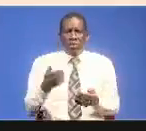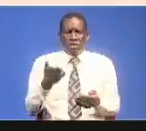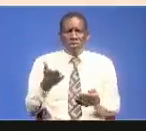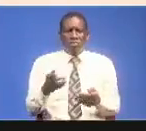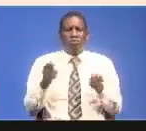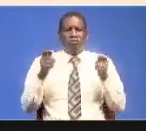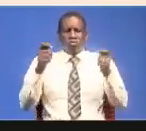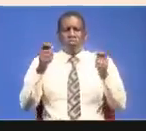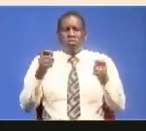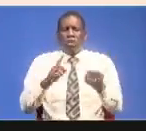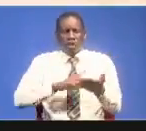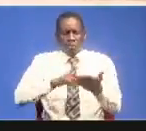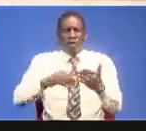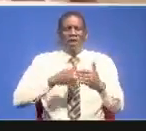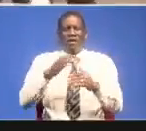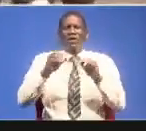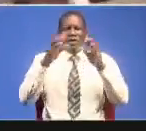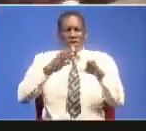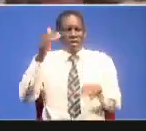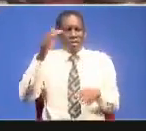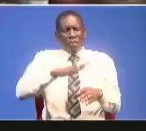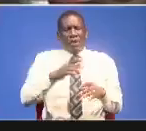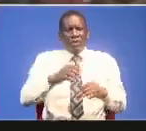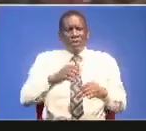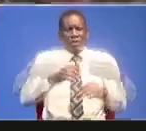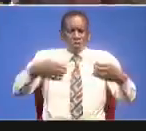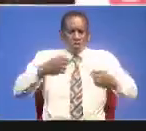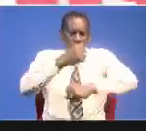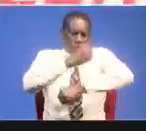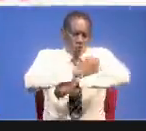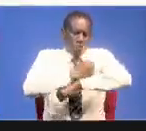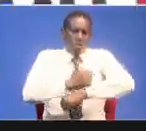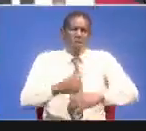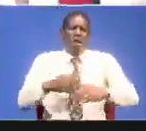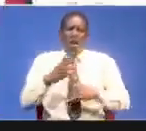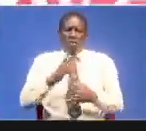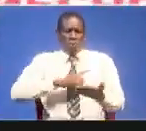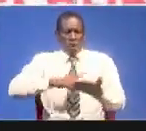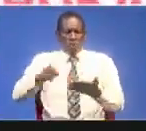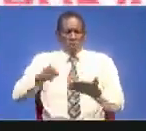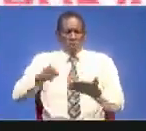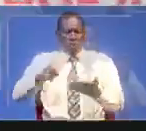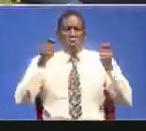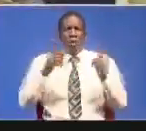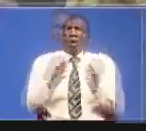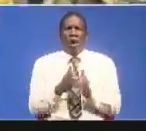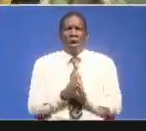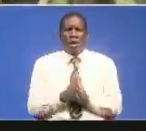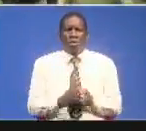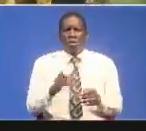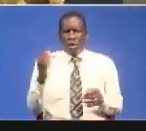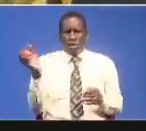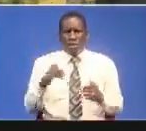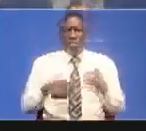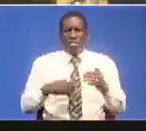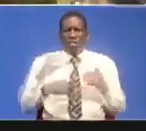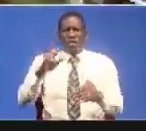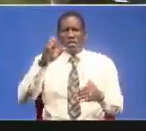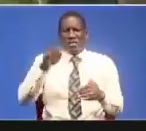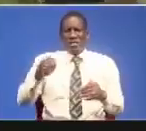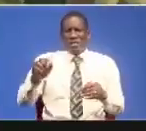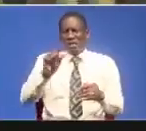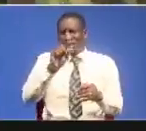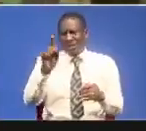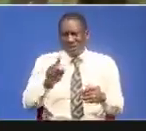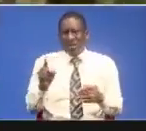week after teachers returned to the classrooms to end a week-long strike, and almost a month after the Gen